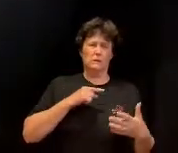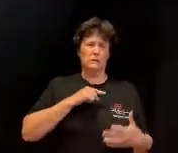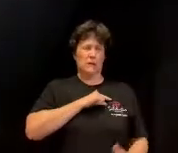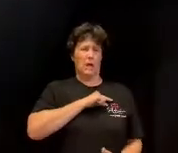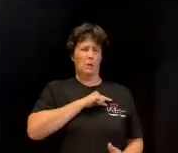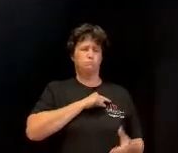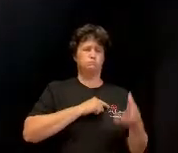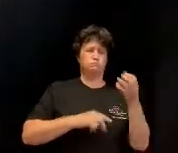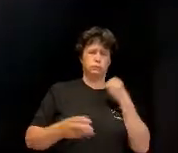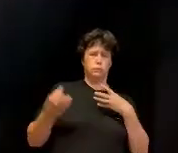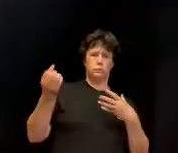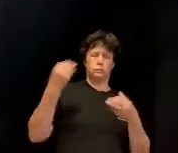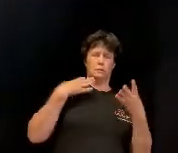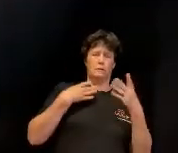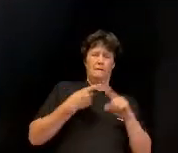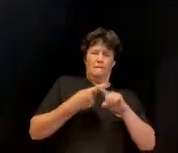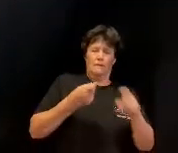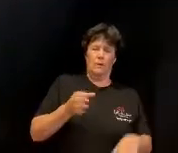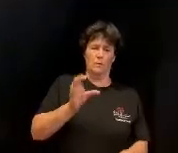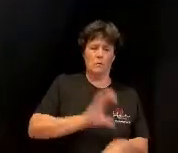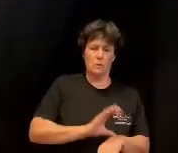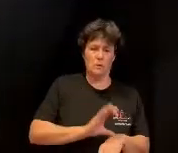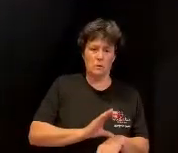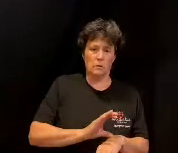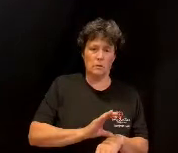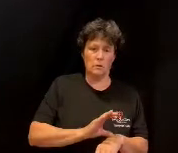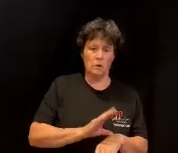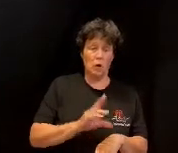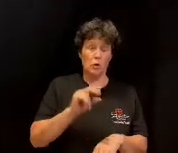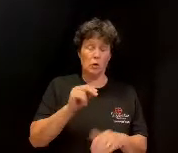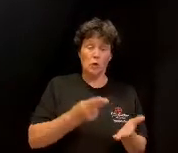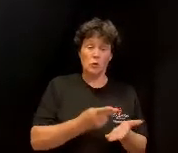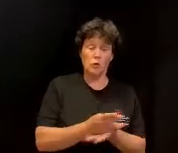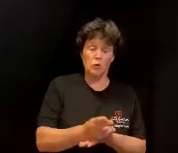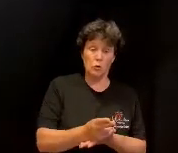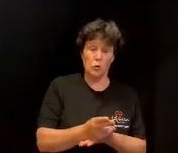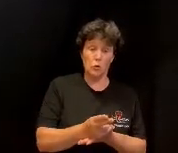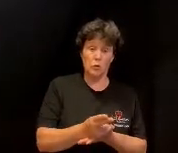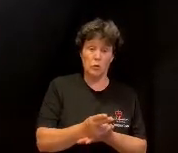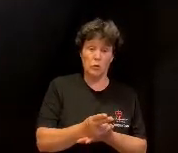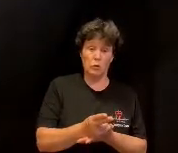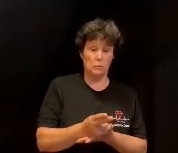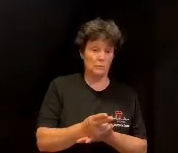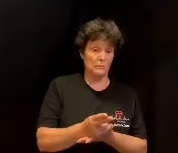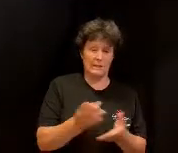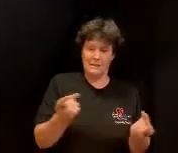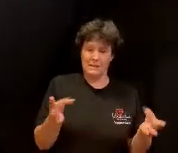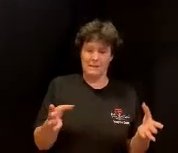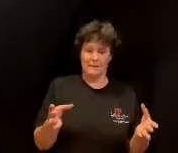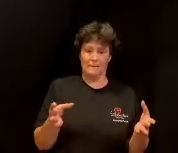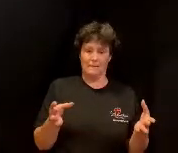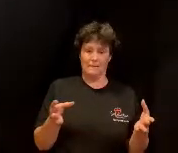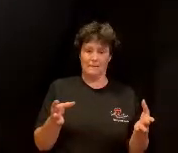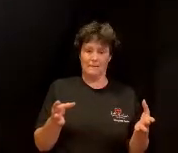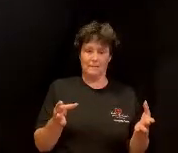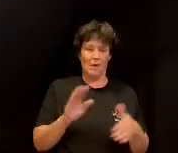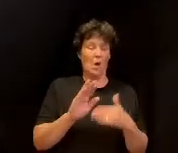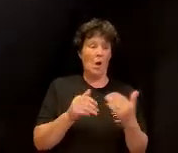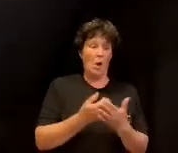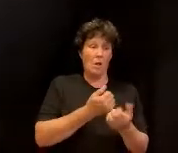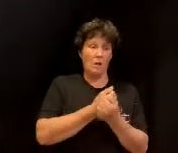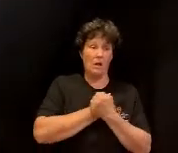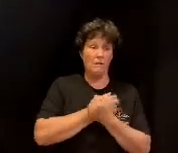So all truth, no love is hate. All love, no truth is hypocrisy.